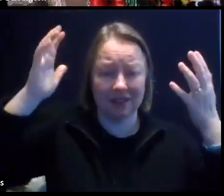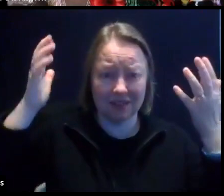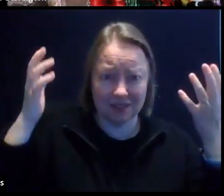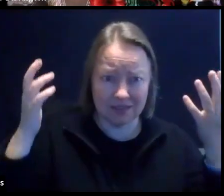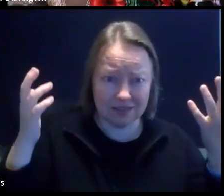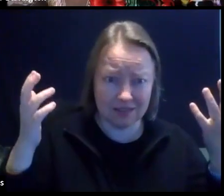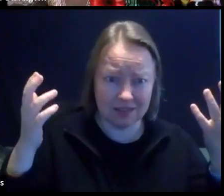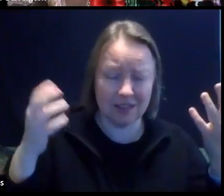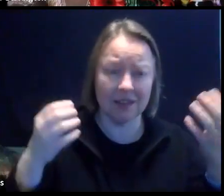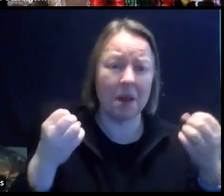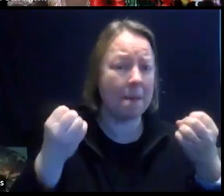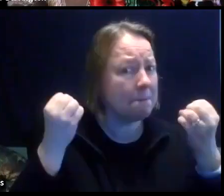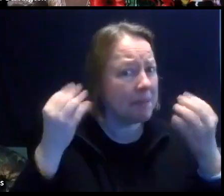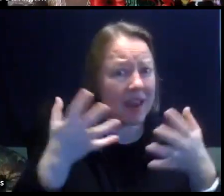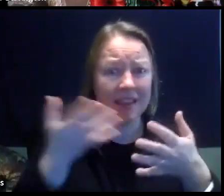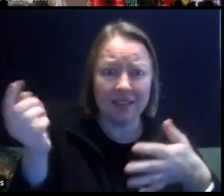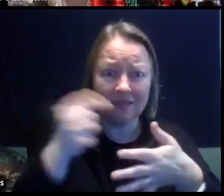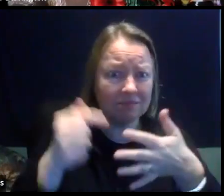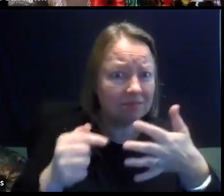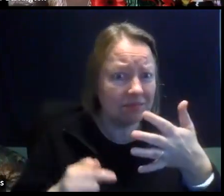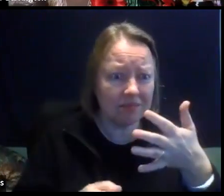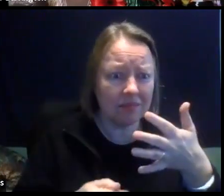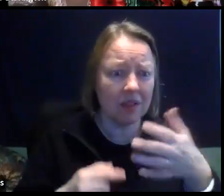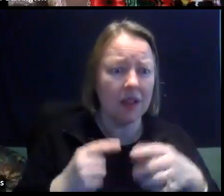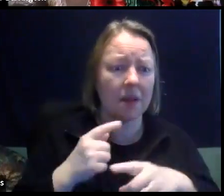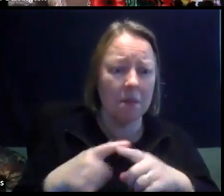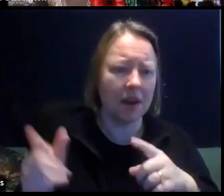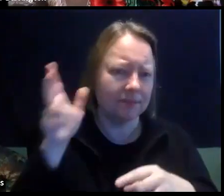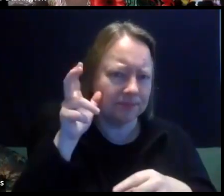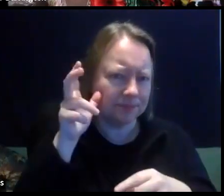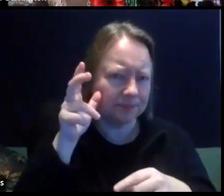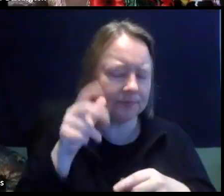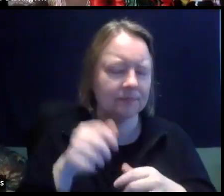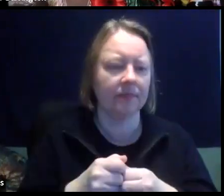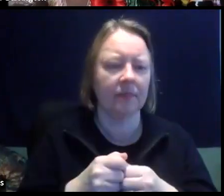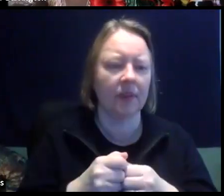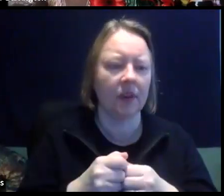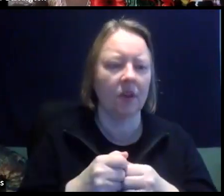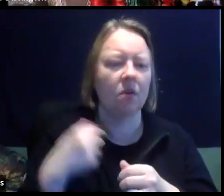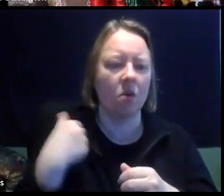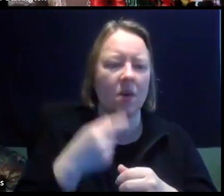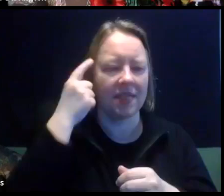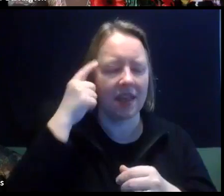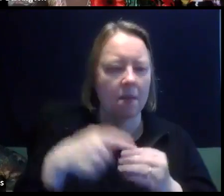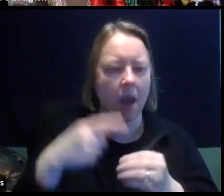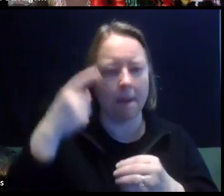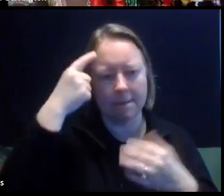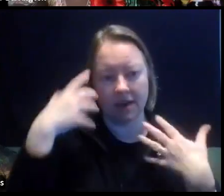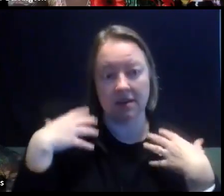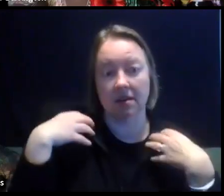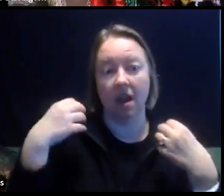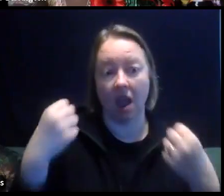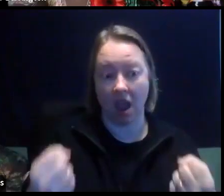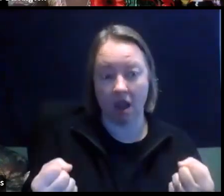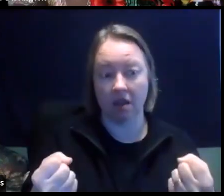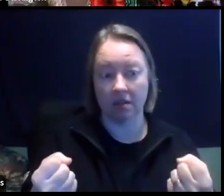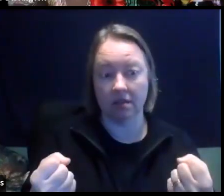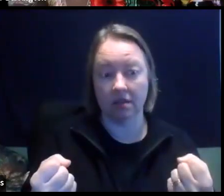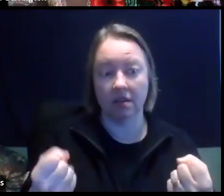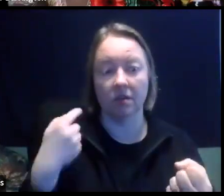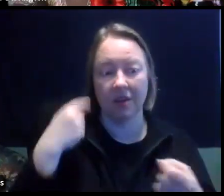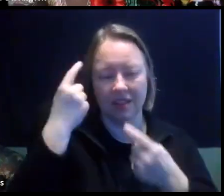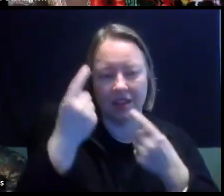a number of things. But listen to this. When we think about mental health and well-being, and we think